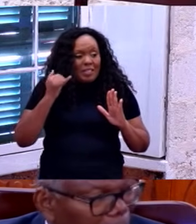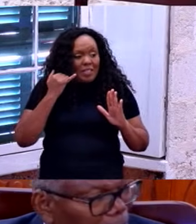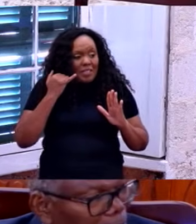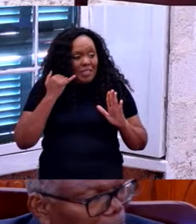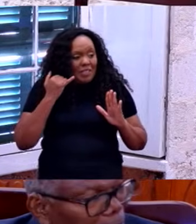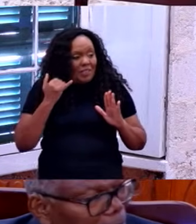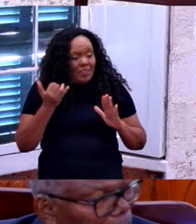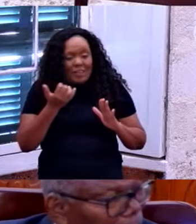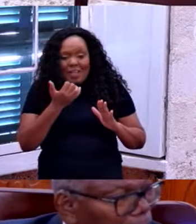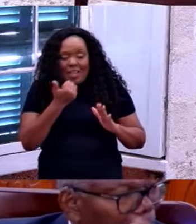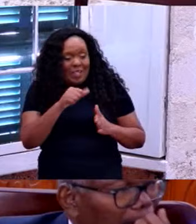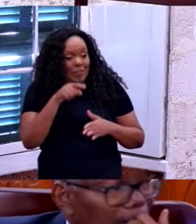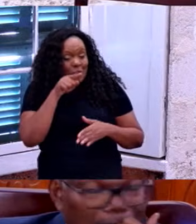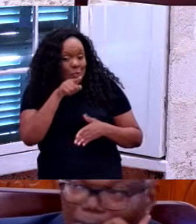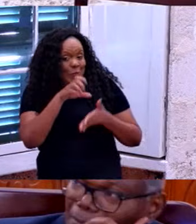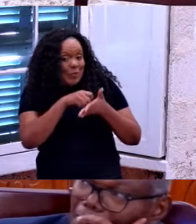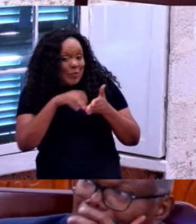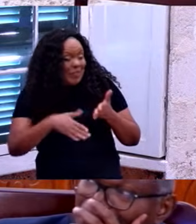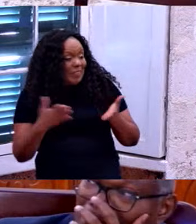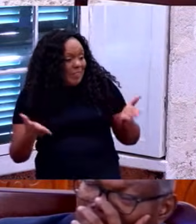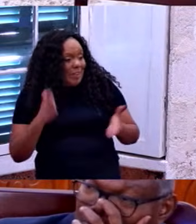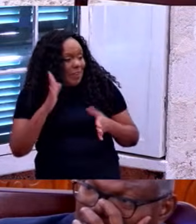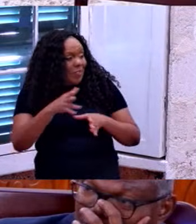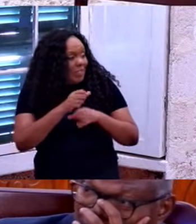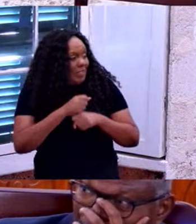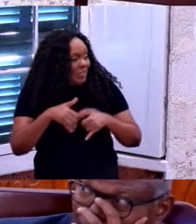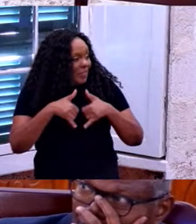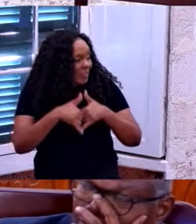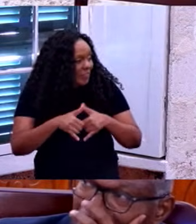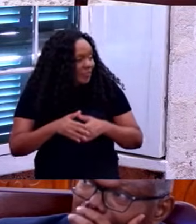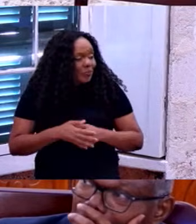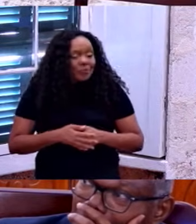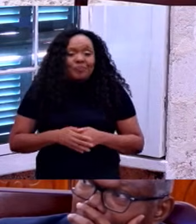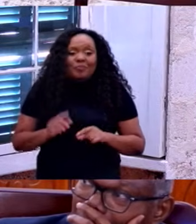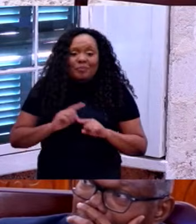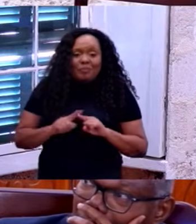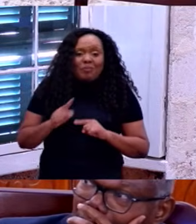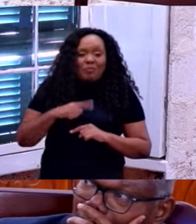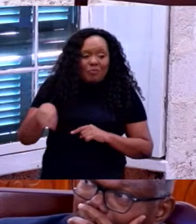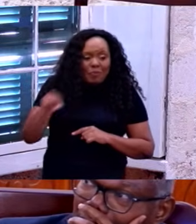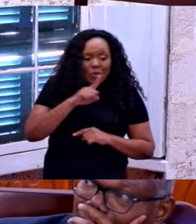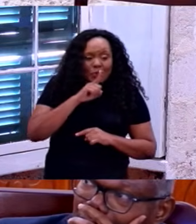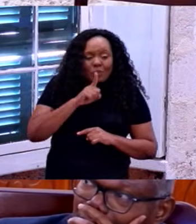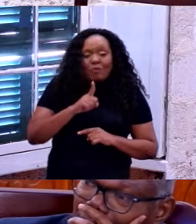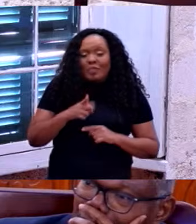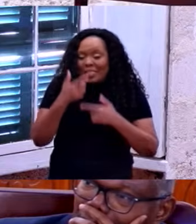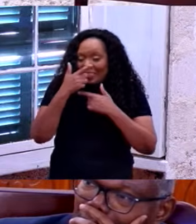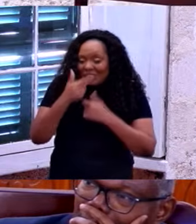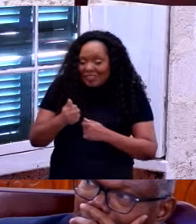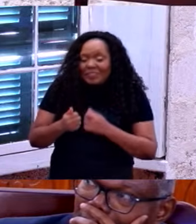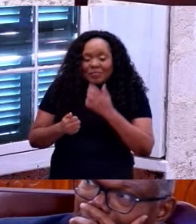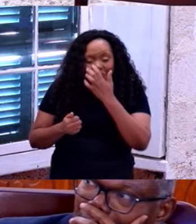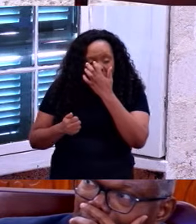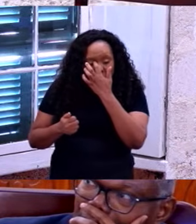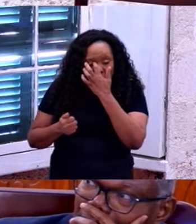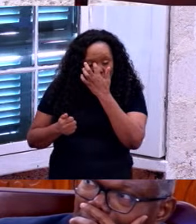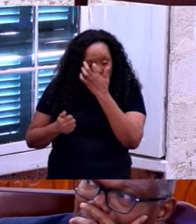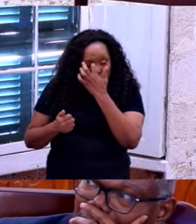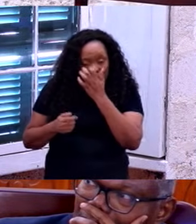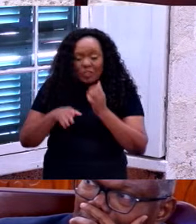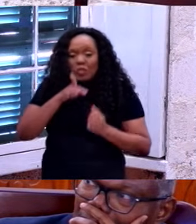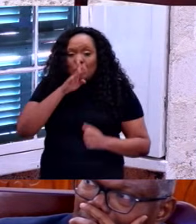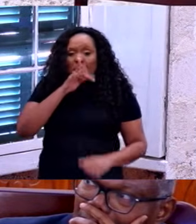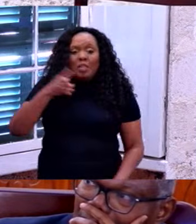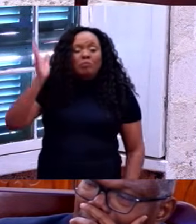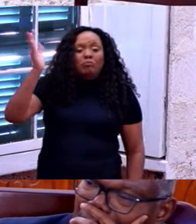prize, but I trust that the fact that you are here means that you are people who do have an interest in public speaking and